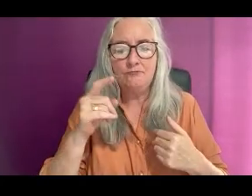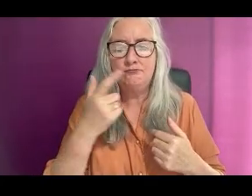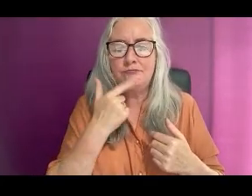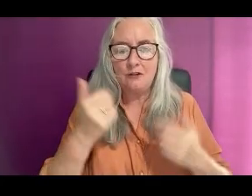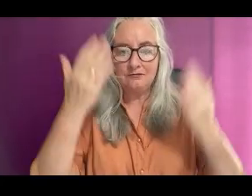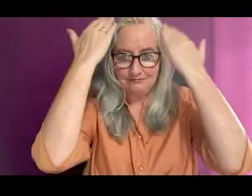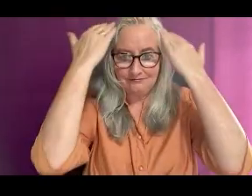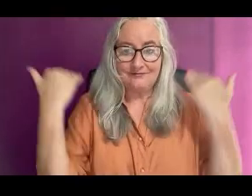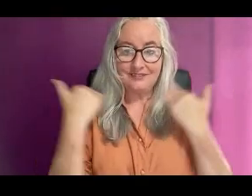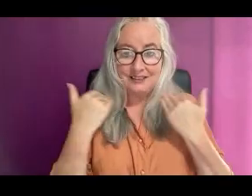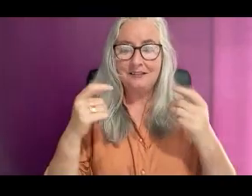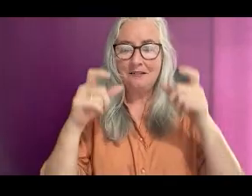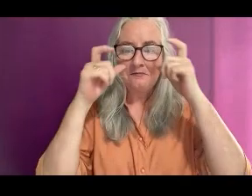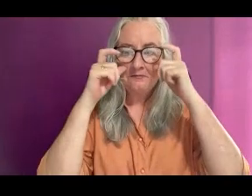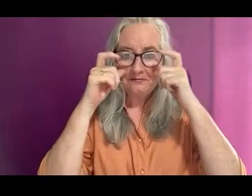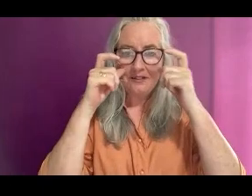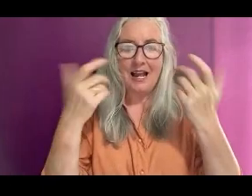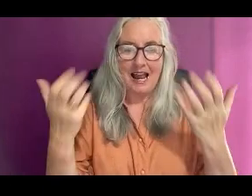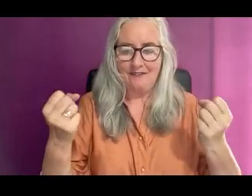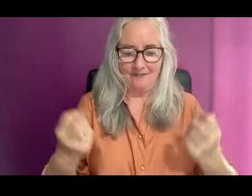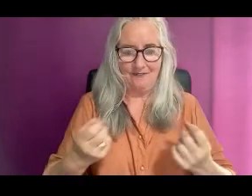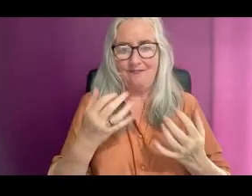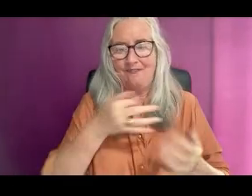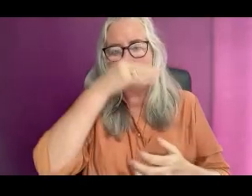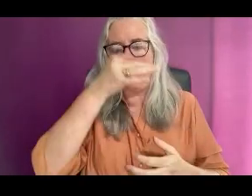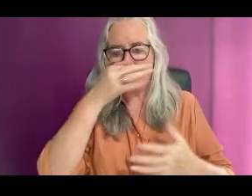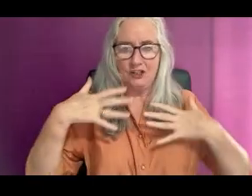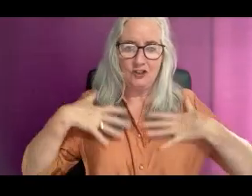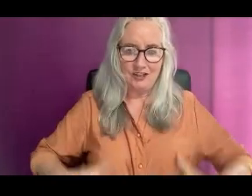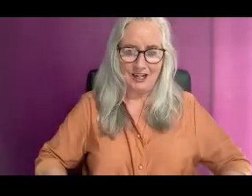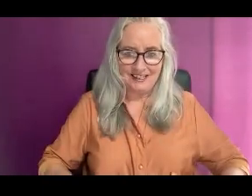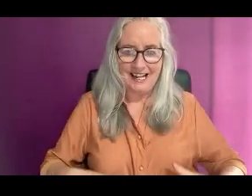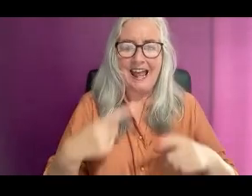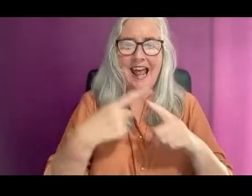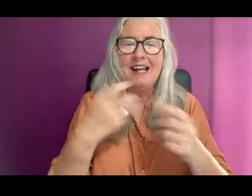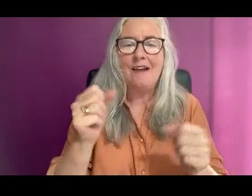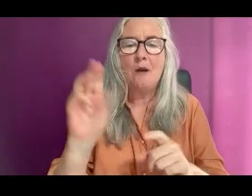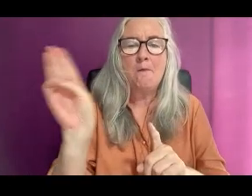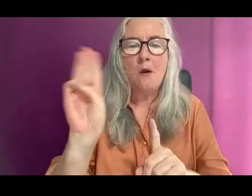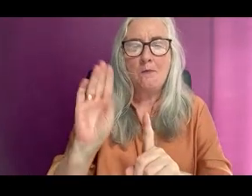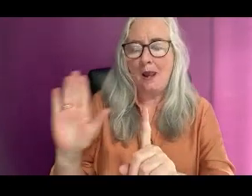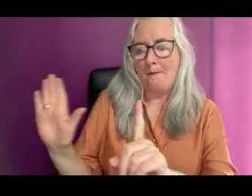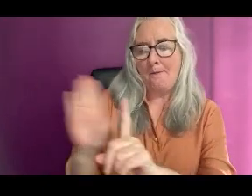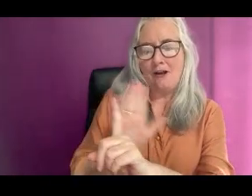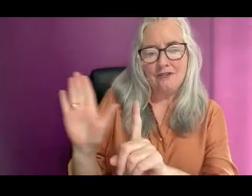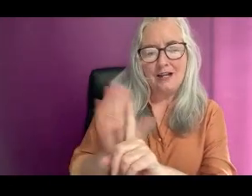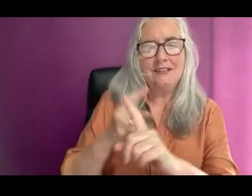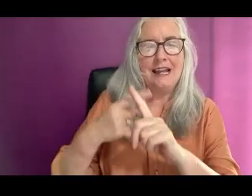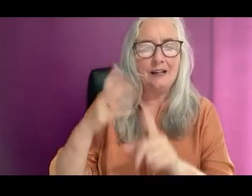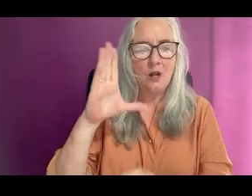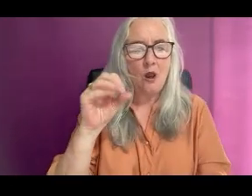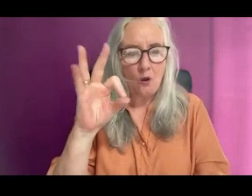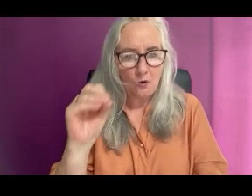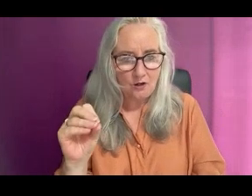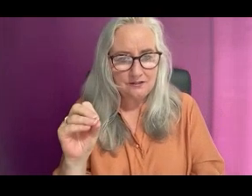I'm wearing a flowery shirt. And I also have a purple virtual background with our logos. In terms